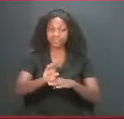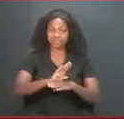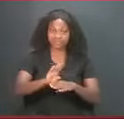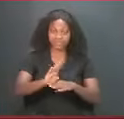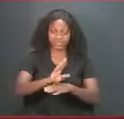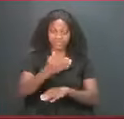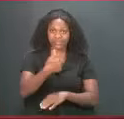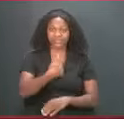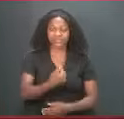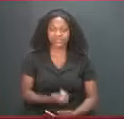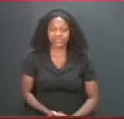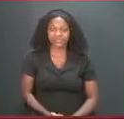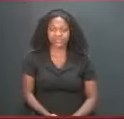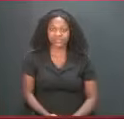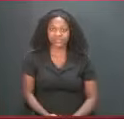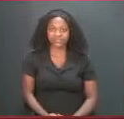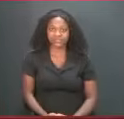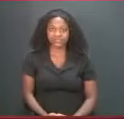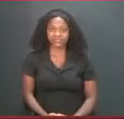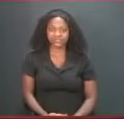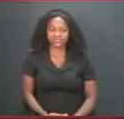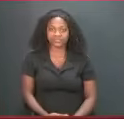House.